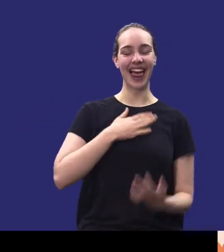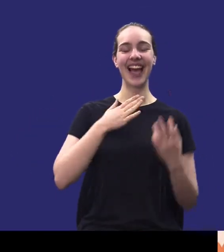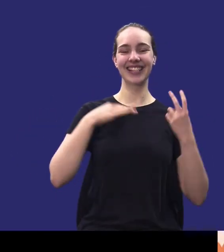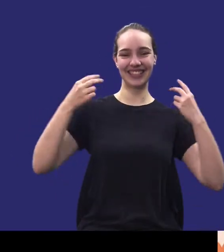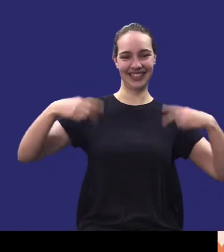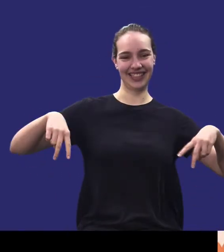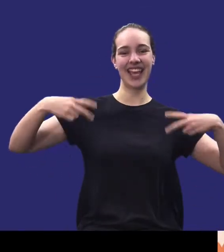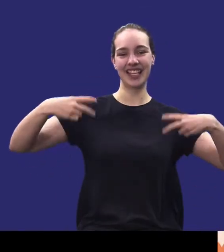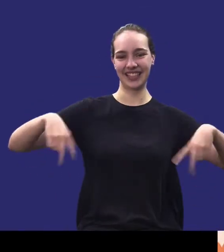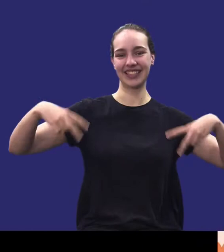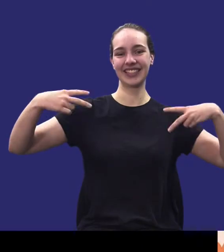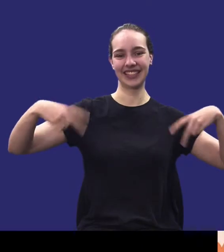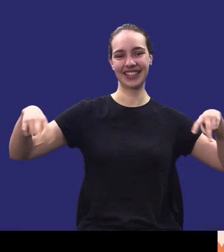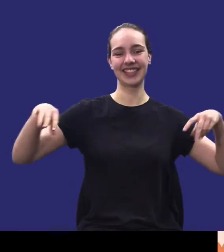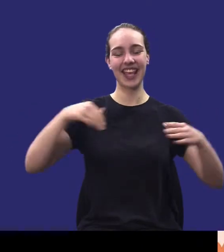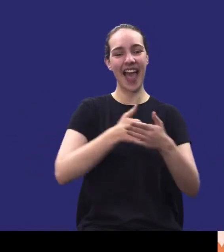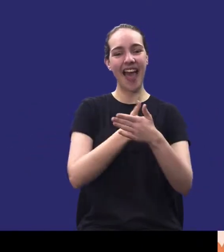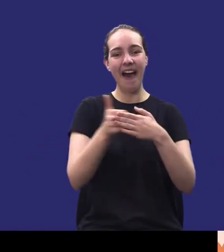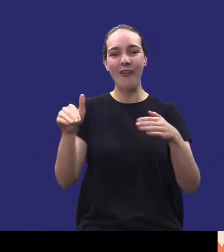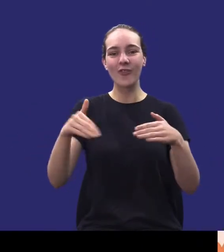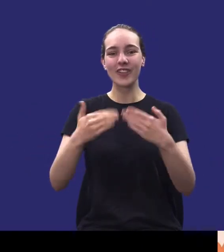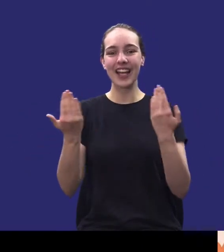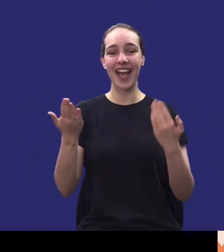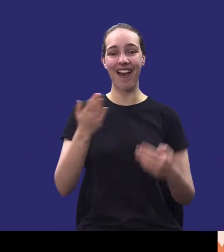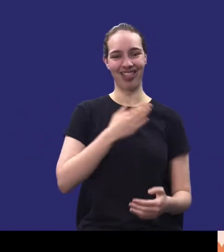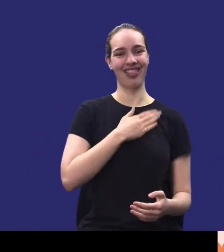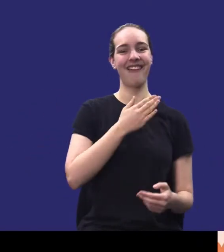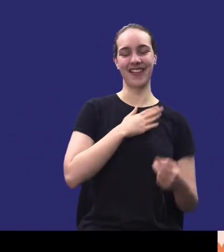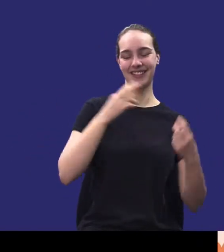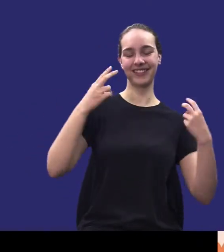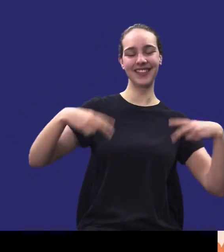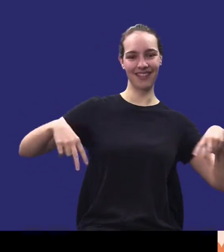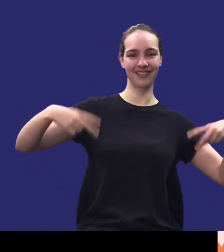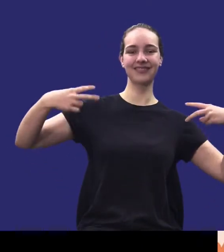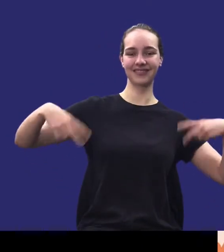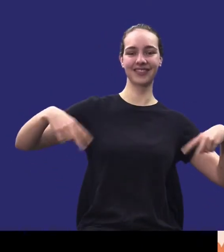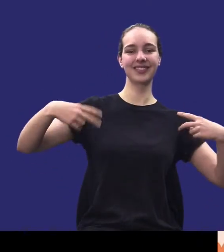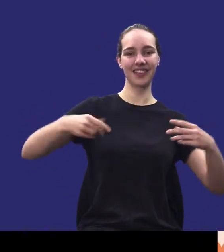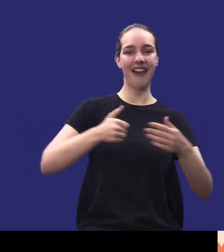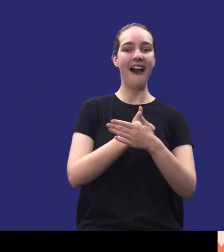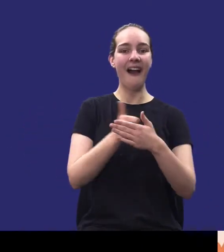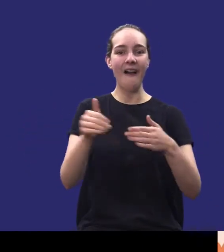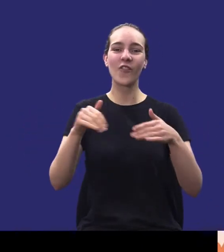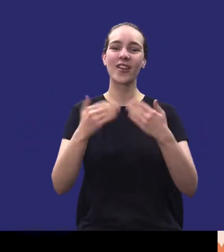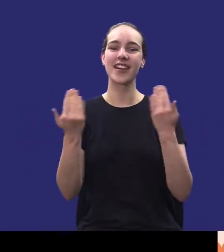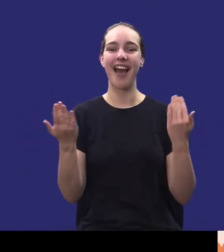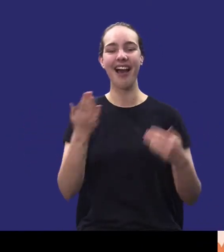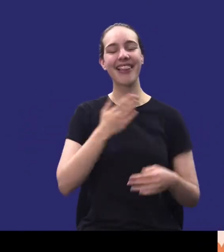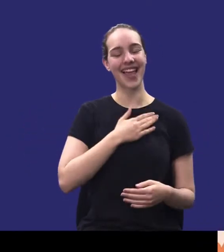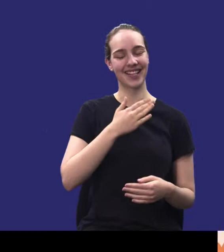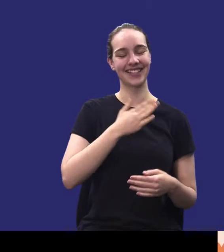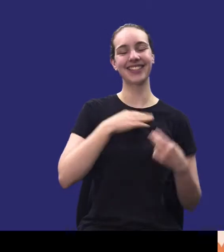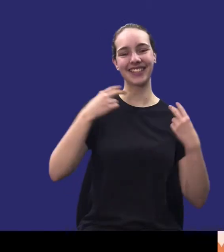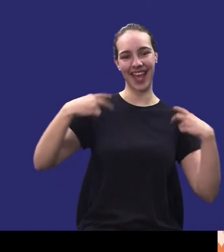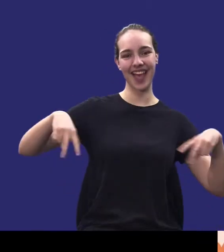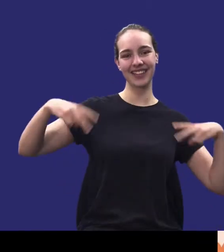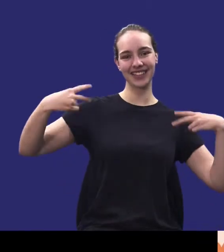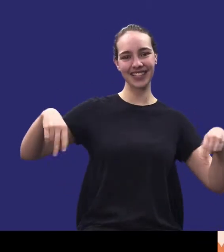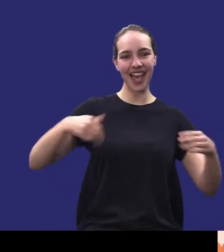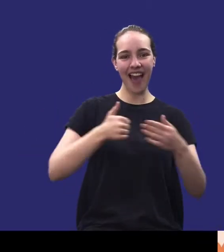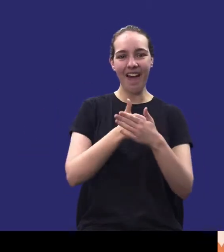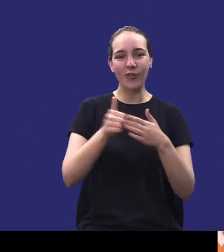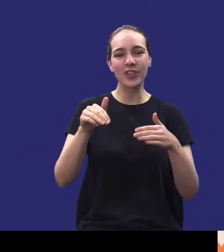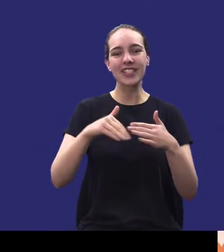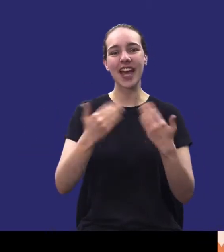I like to dance every day. I like to dance every day. I like to